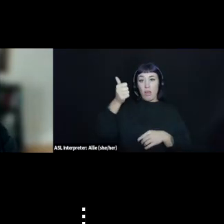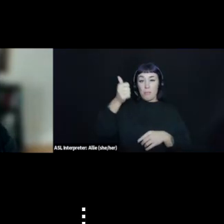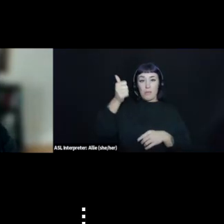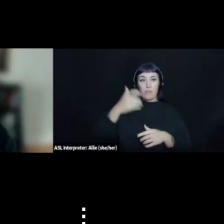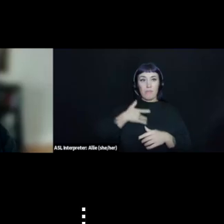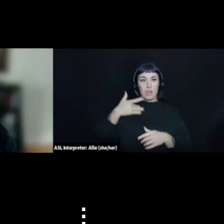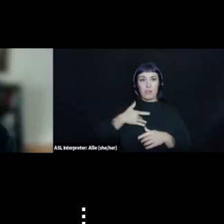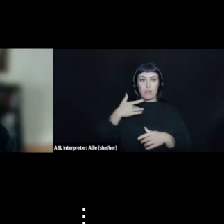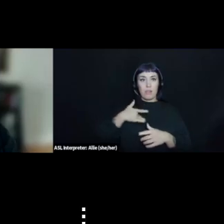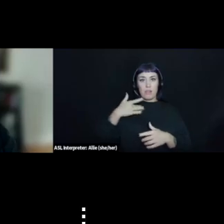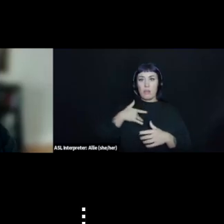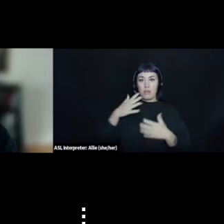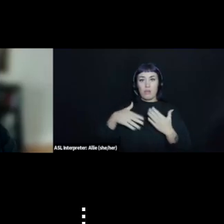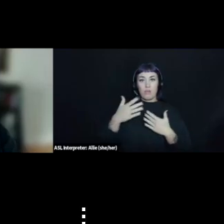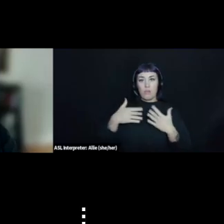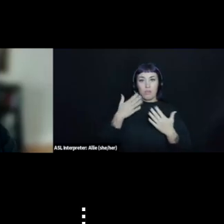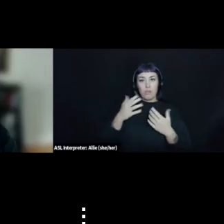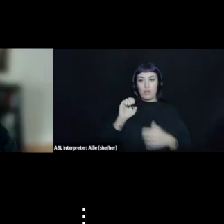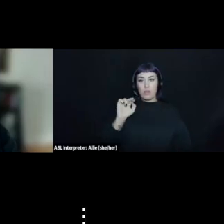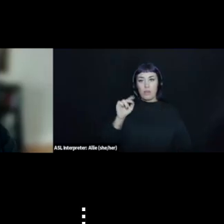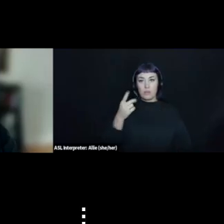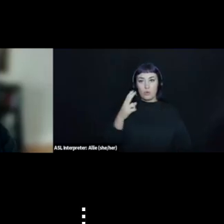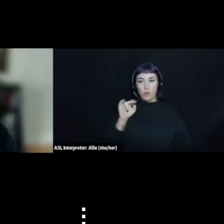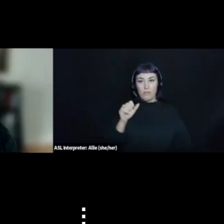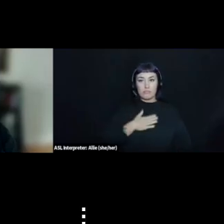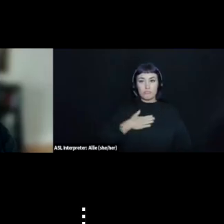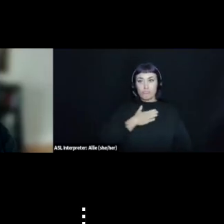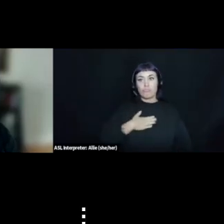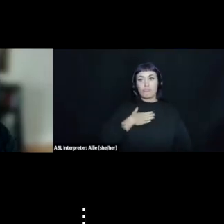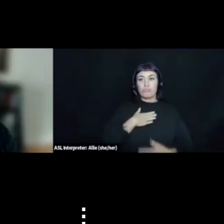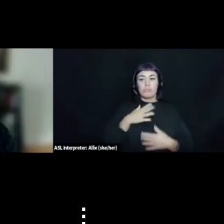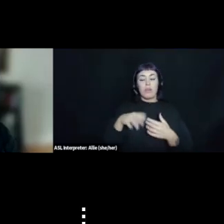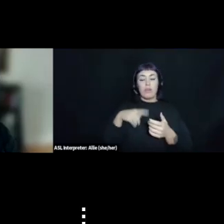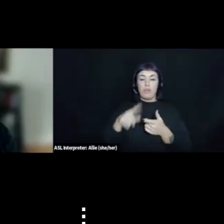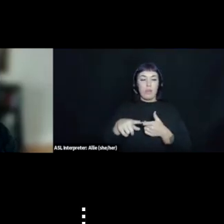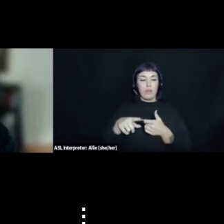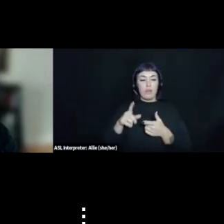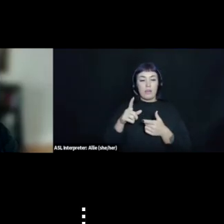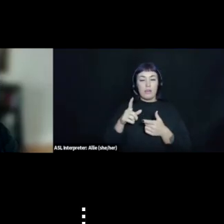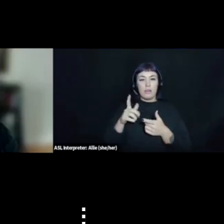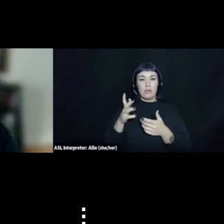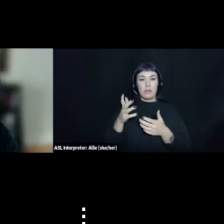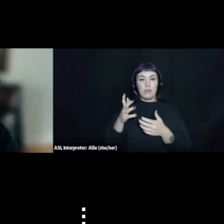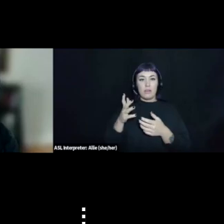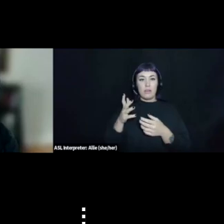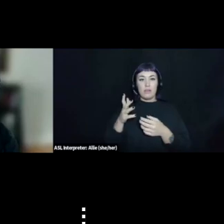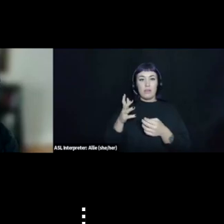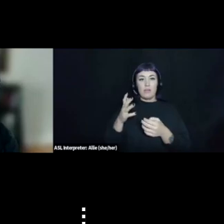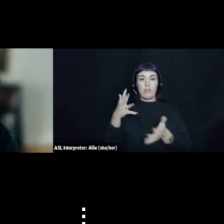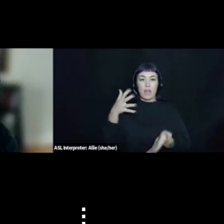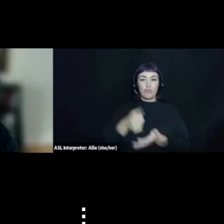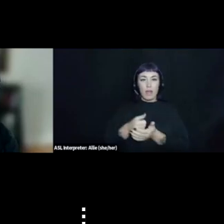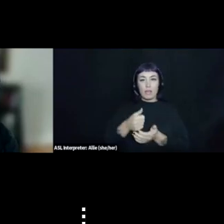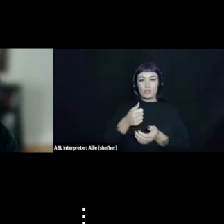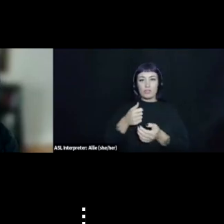your feelings, feeling all the endorphins, feeling all the pleasure. And the crash doesn't necessarily means you're going